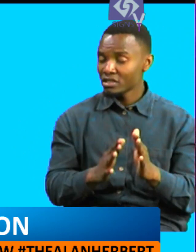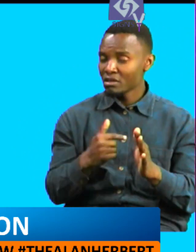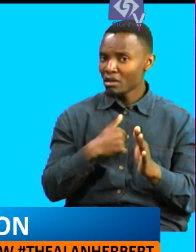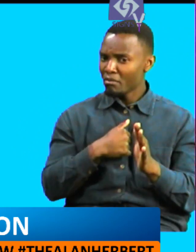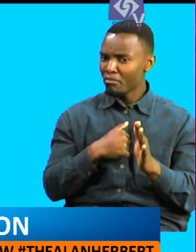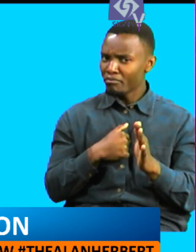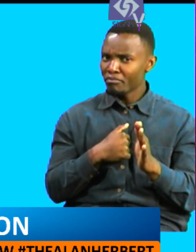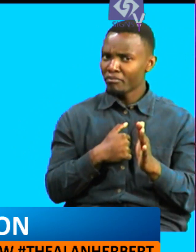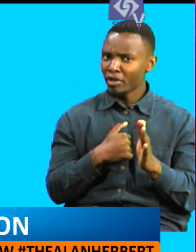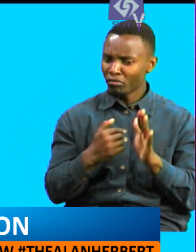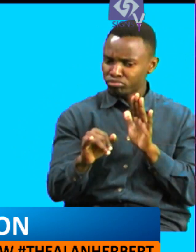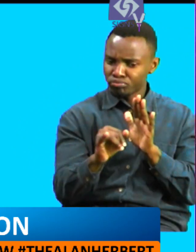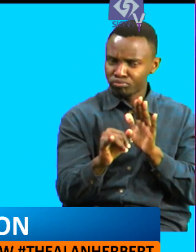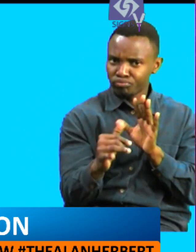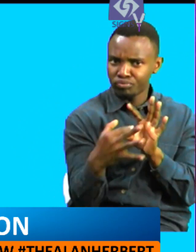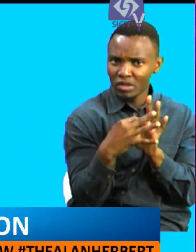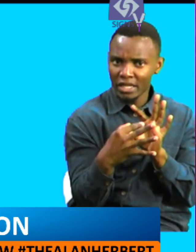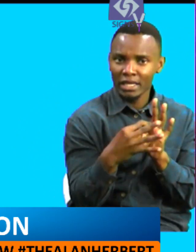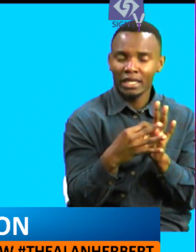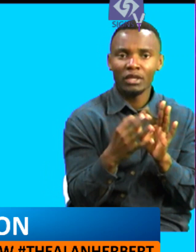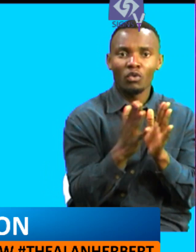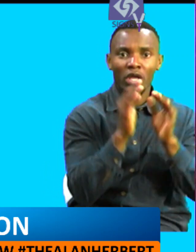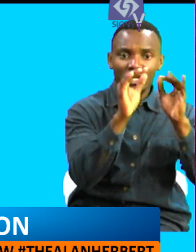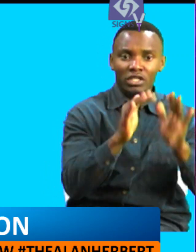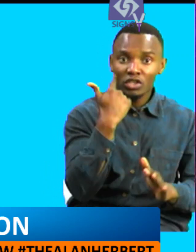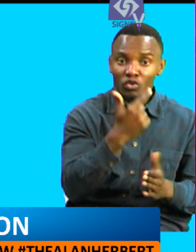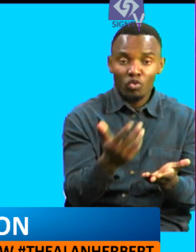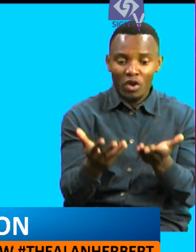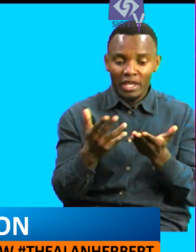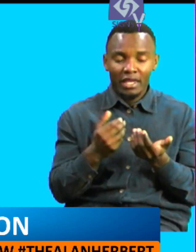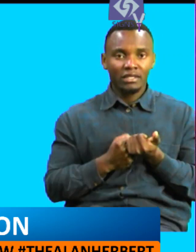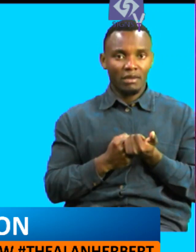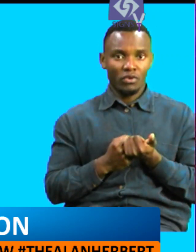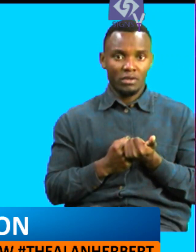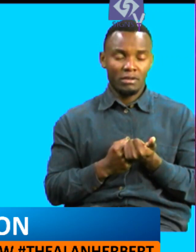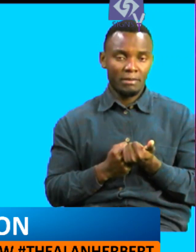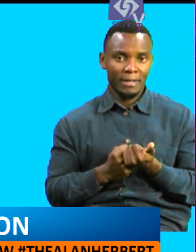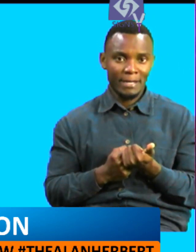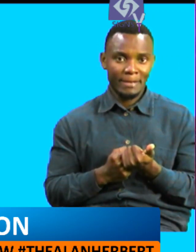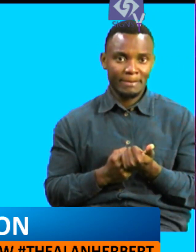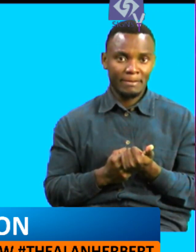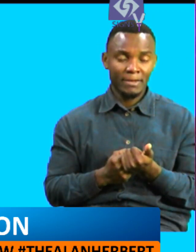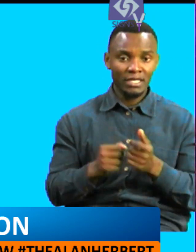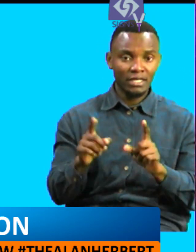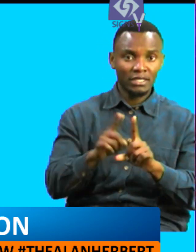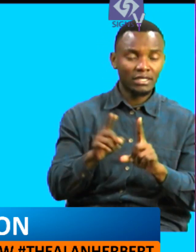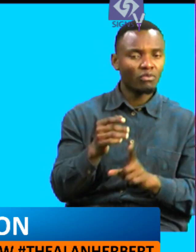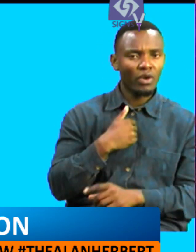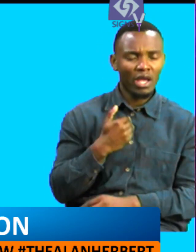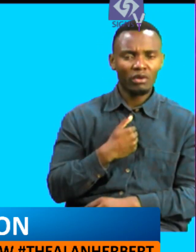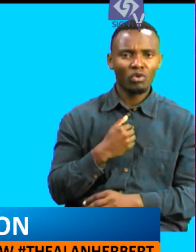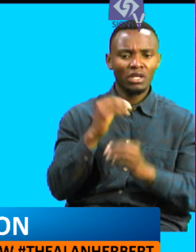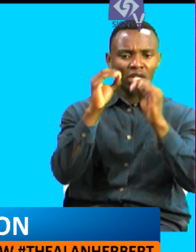I identified with teachers who provided support. There were teachers who